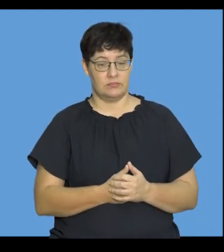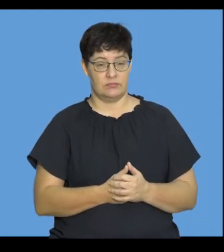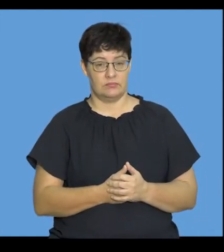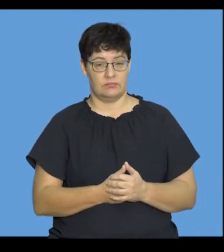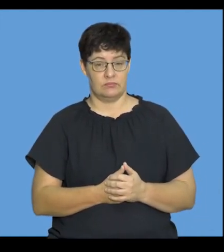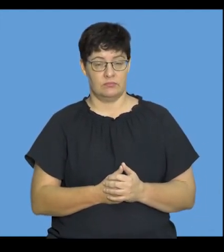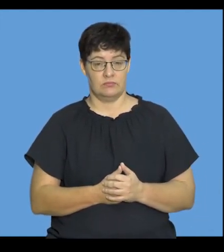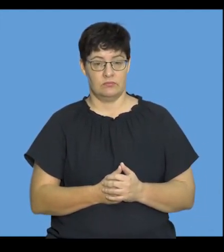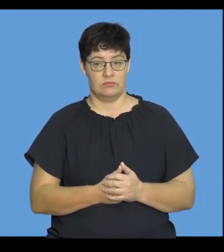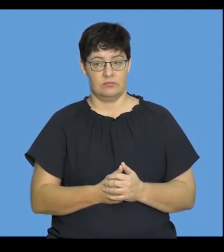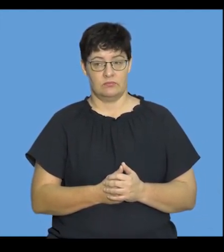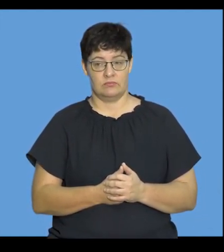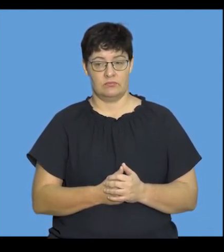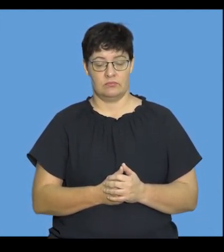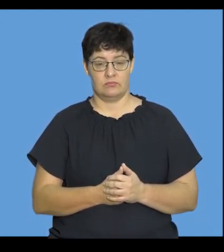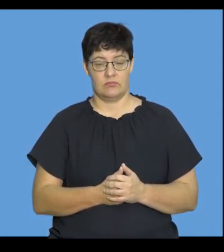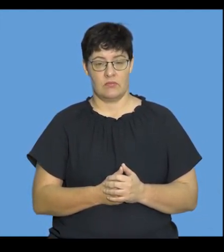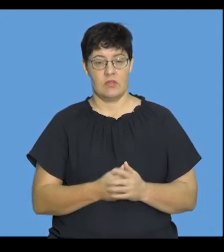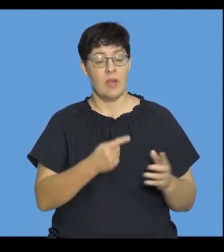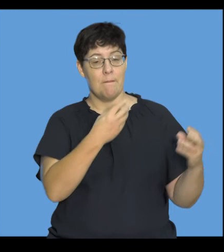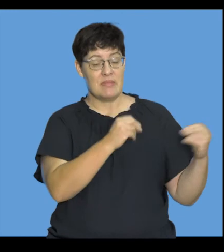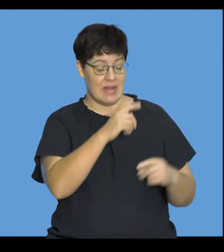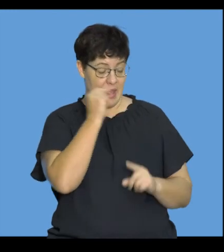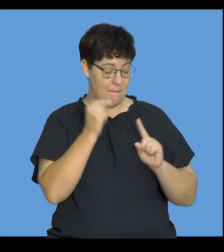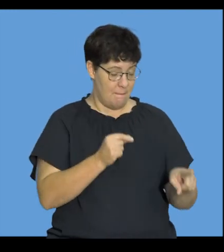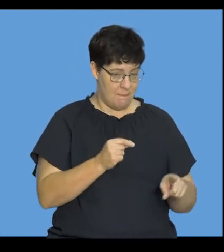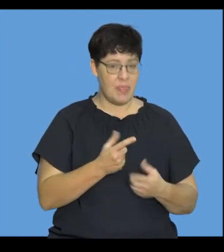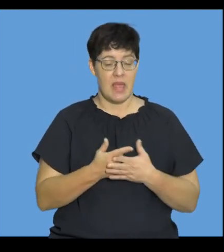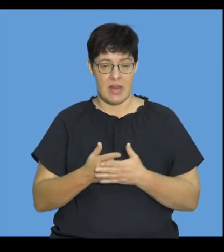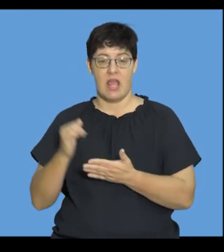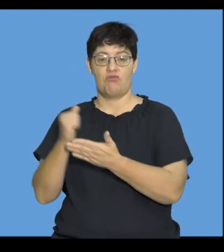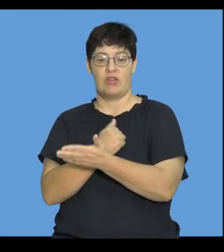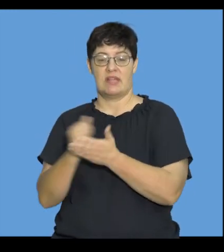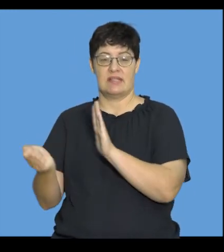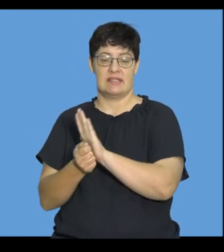business and the credit sales.